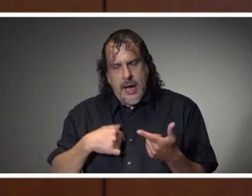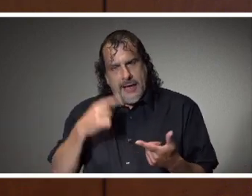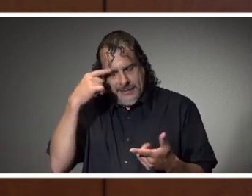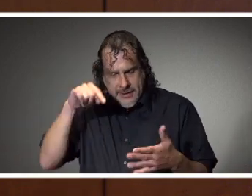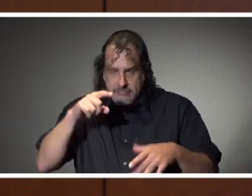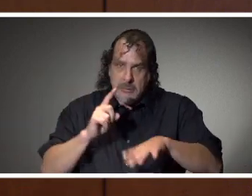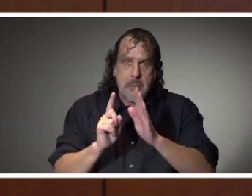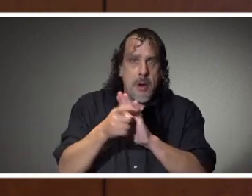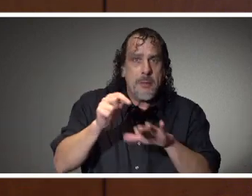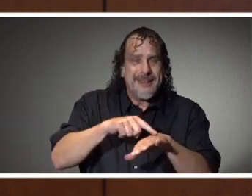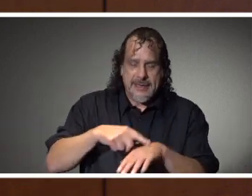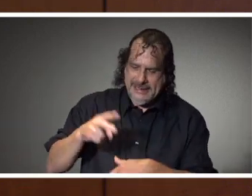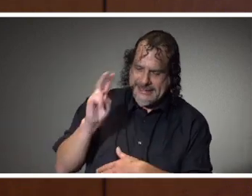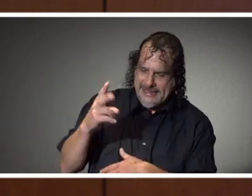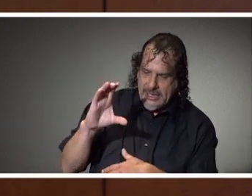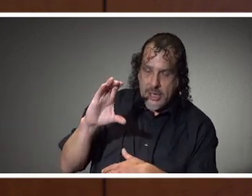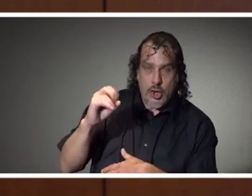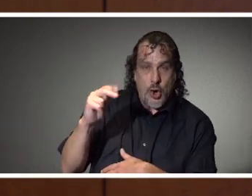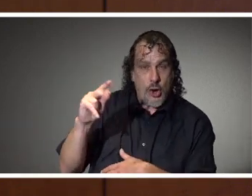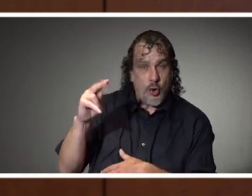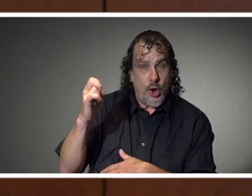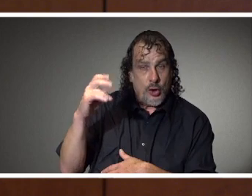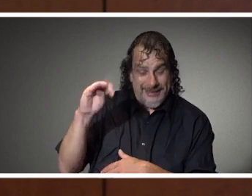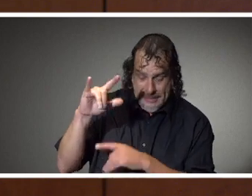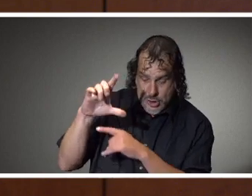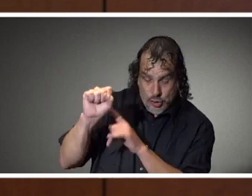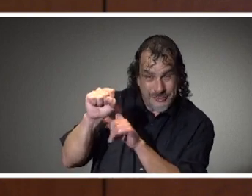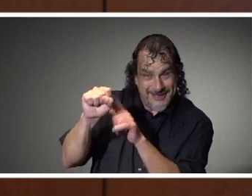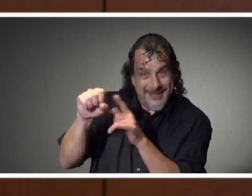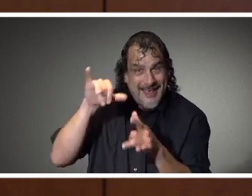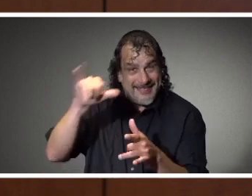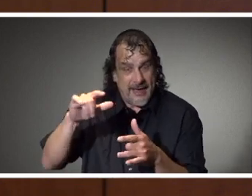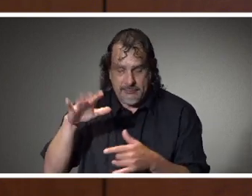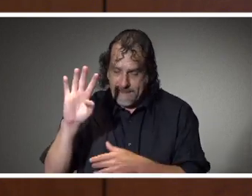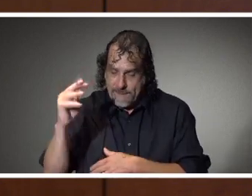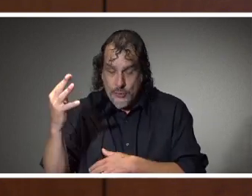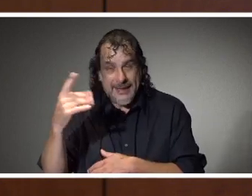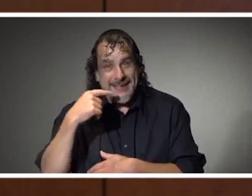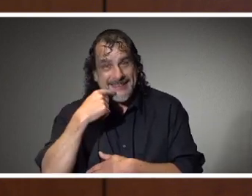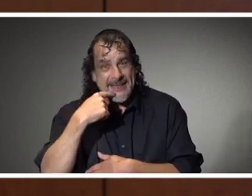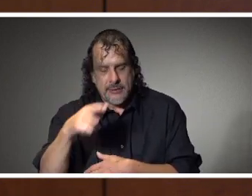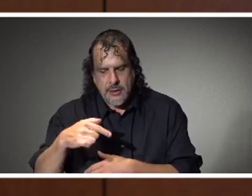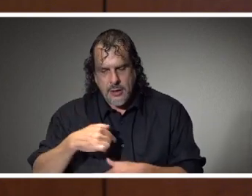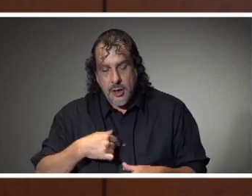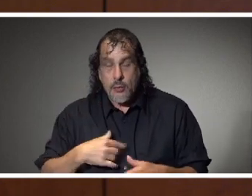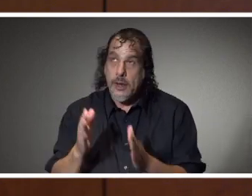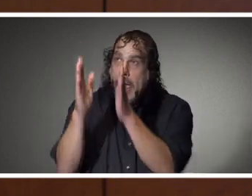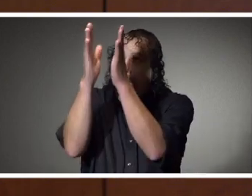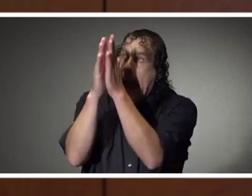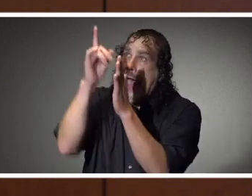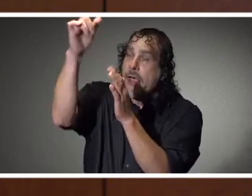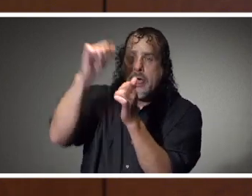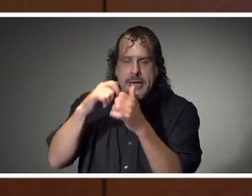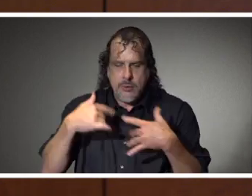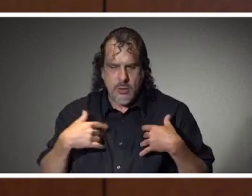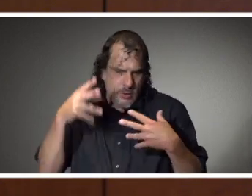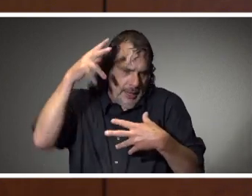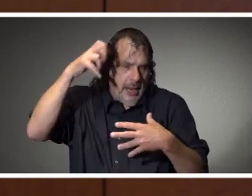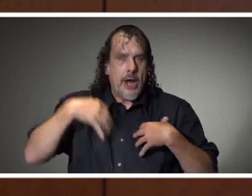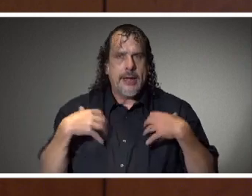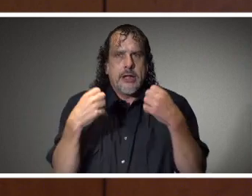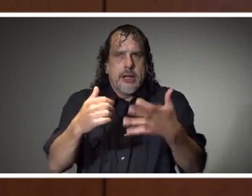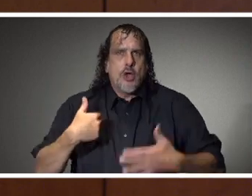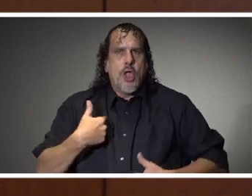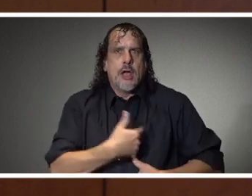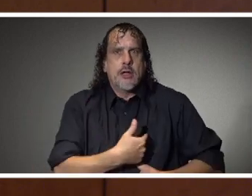Chronicles 7:14, when God reminds us that if we call out to Him, then He would hear our prayers and He would heal this nation. And that